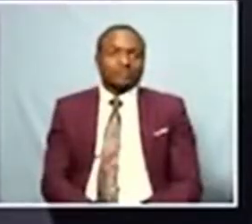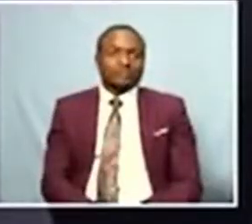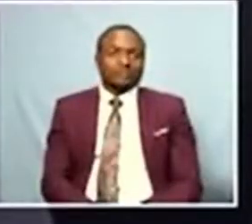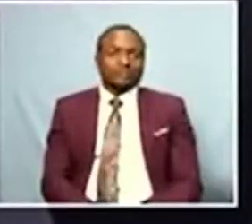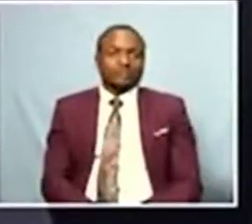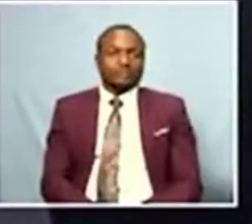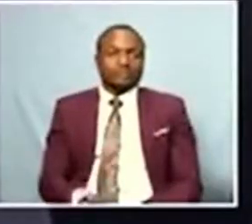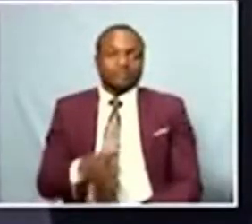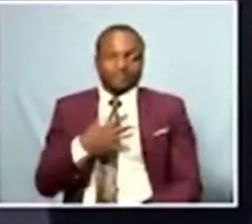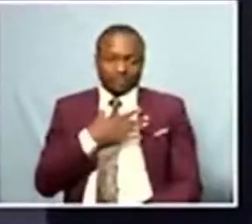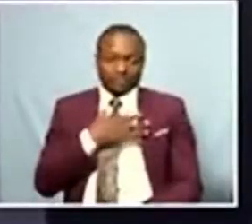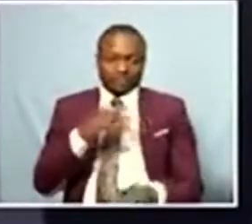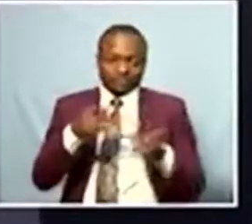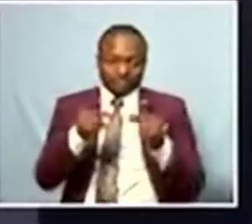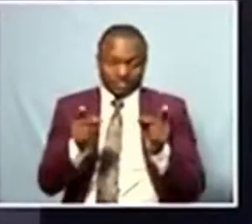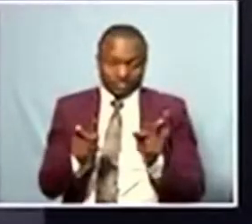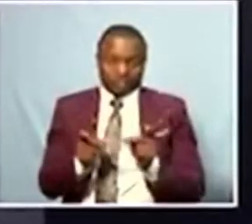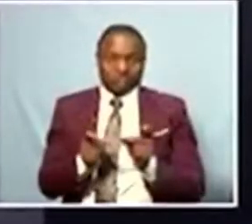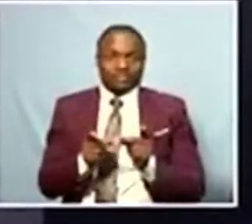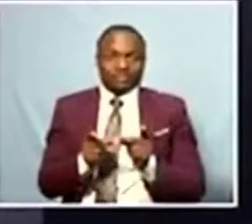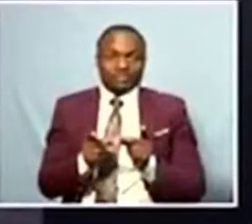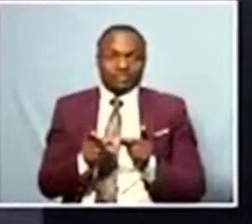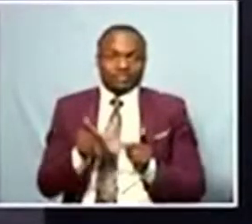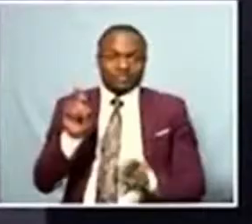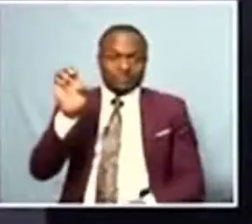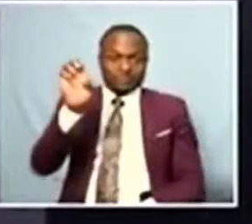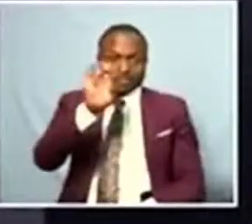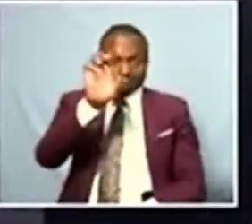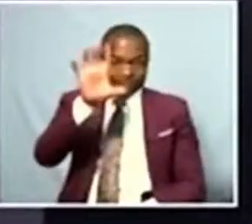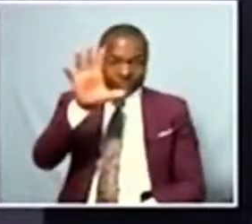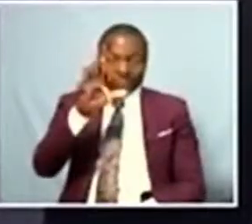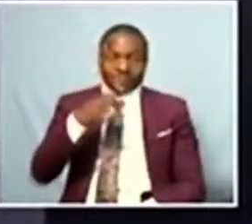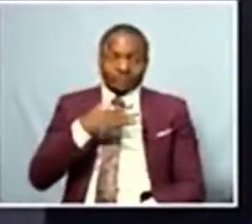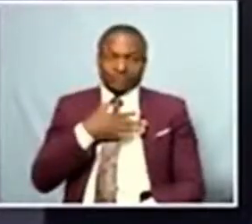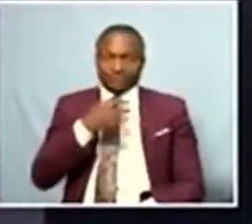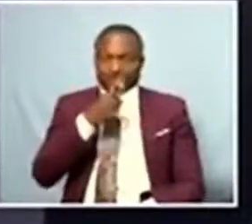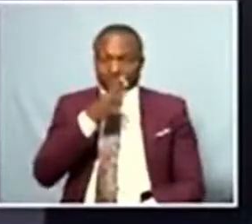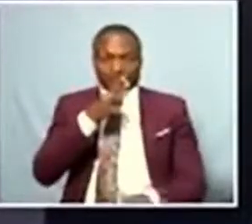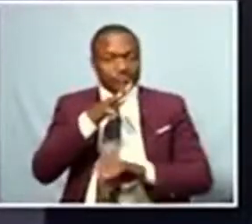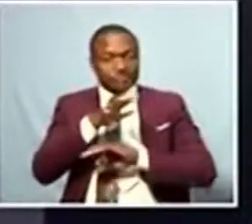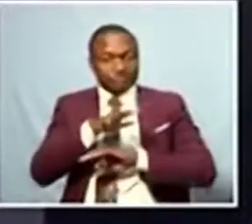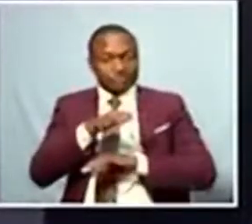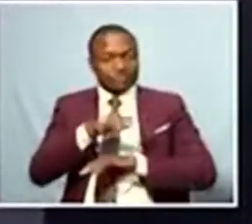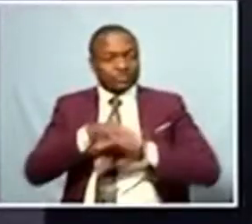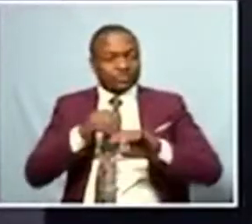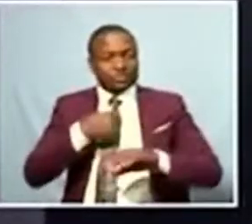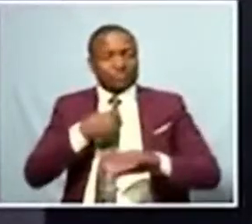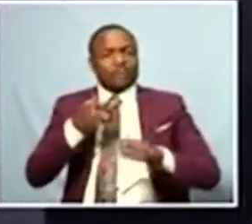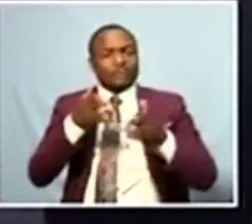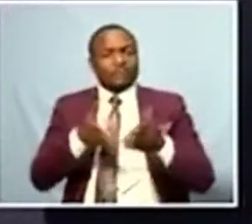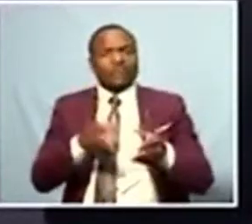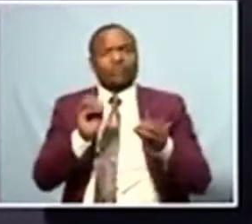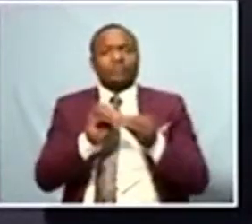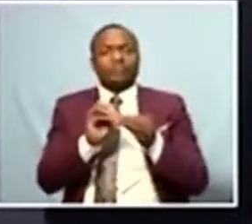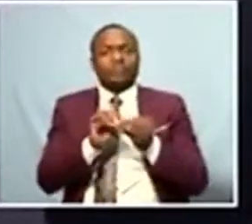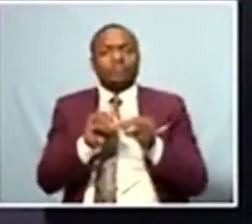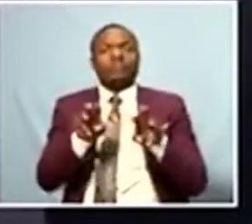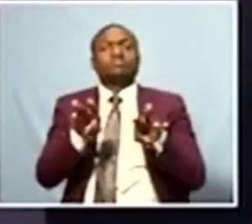where I come from, Chair, in Eastern Province, my mother usually calls me to say, no, there are a lot of Malawians coming